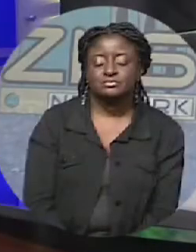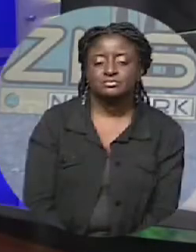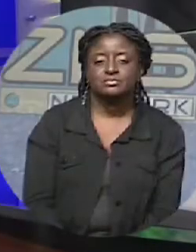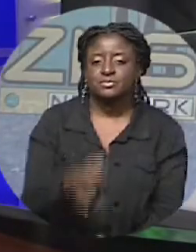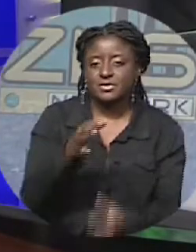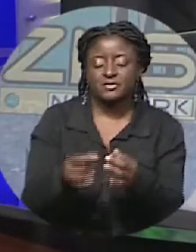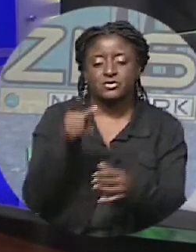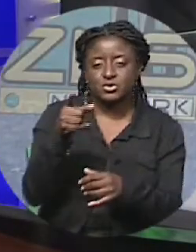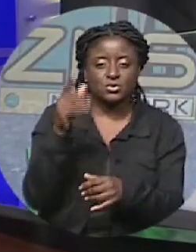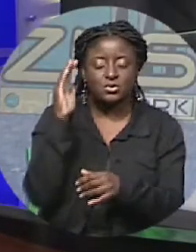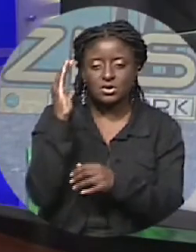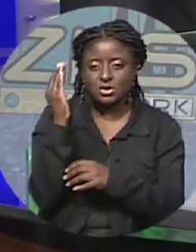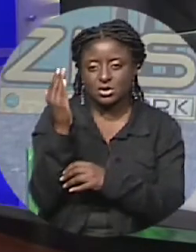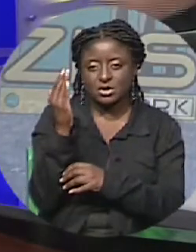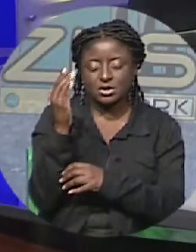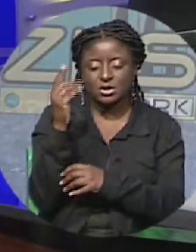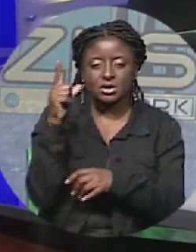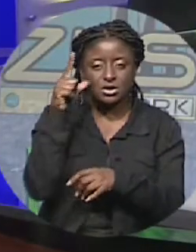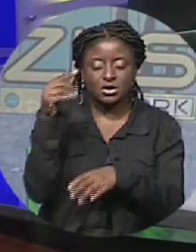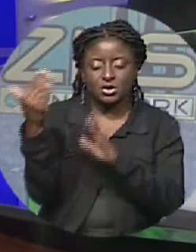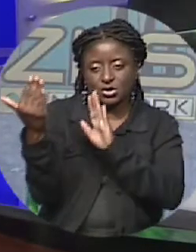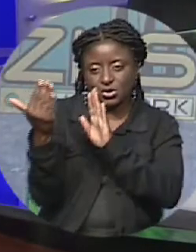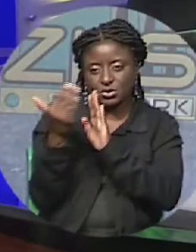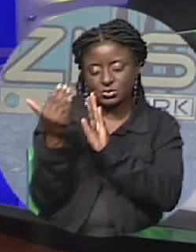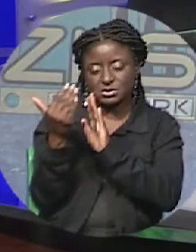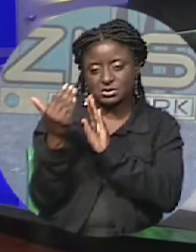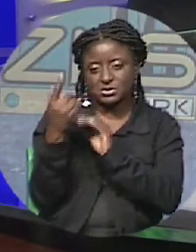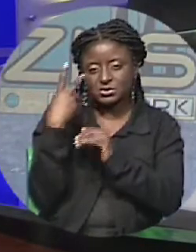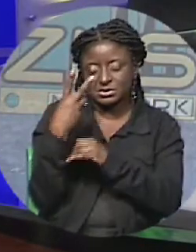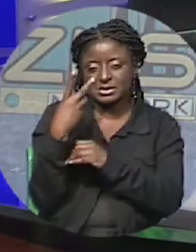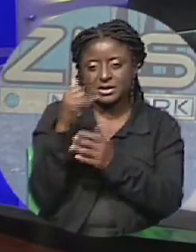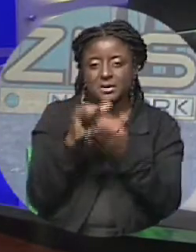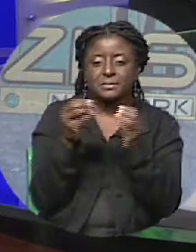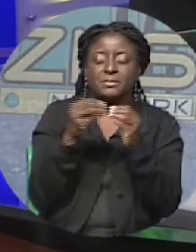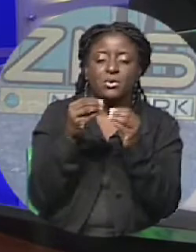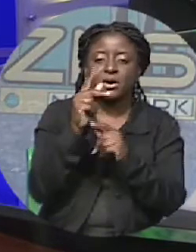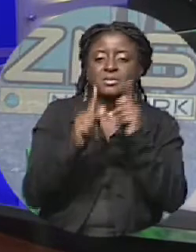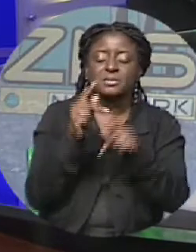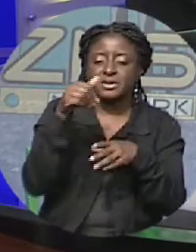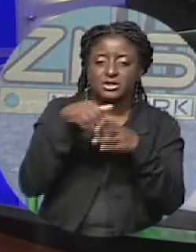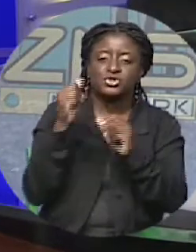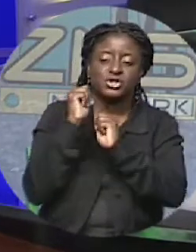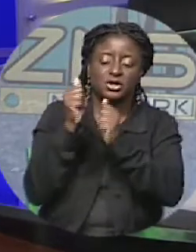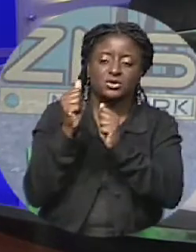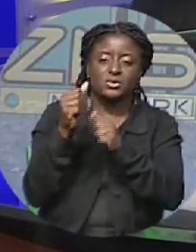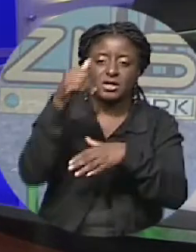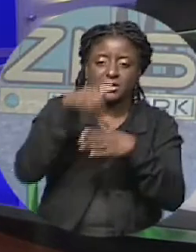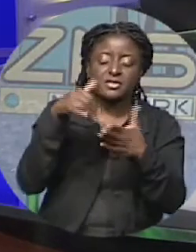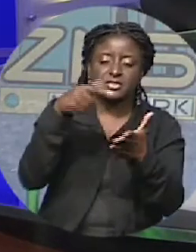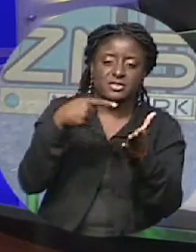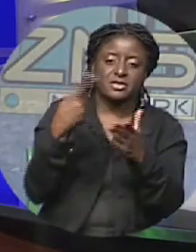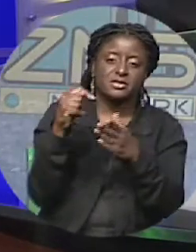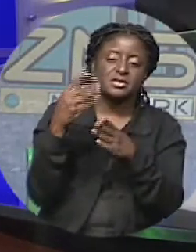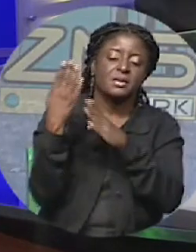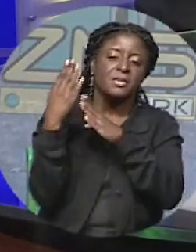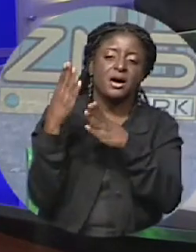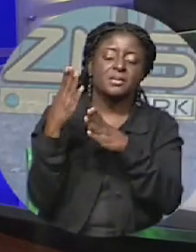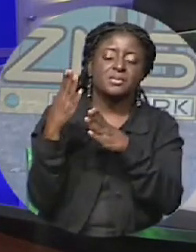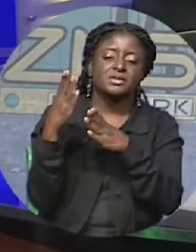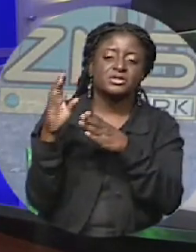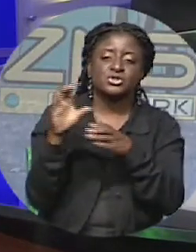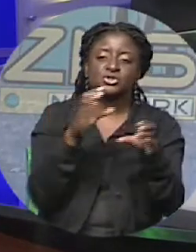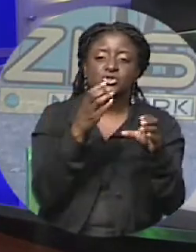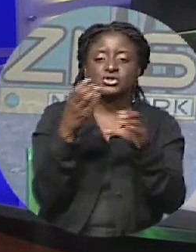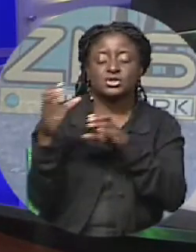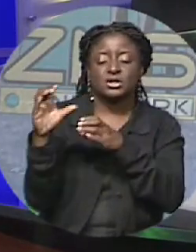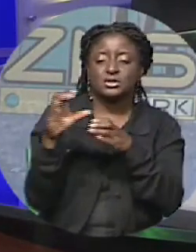If you look close at the Bahamas Junkanoo Carnival, you'll find that more Junkanooers are involved in this festival than perhaps any other group at this point. It